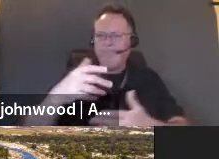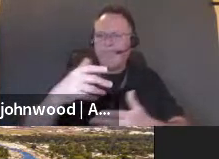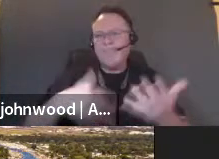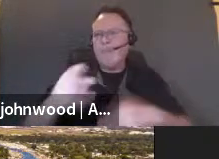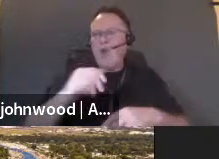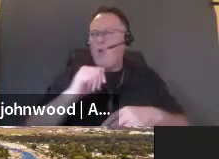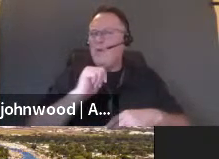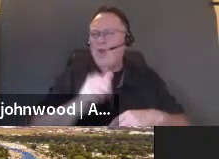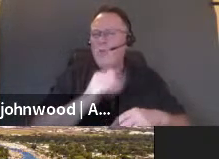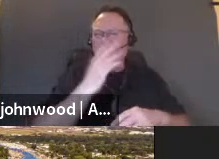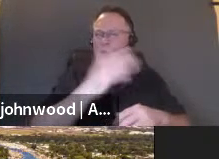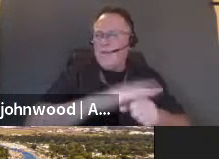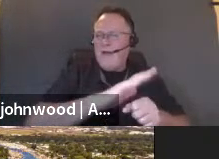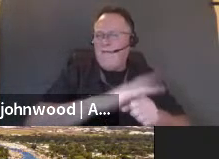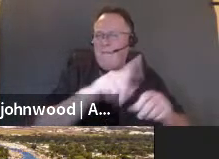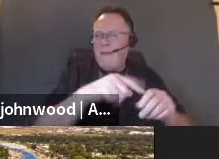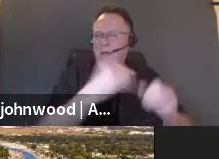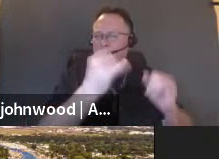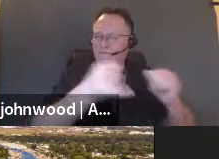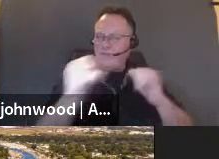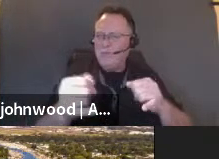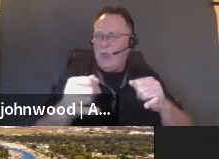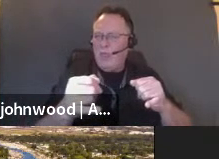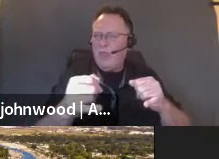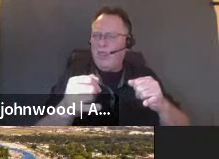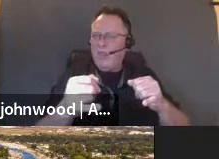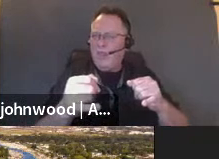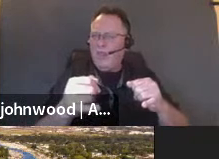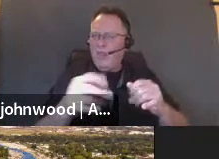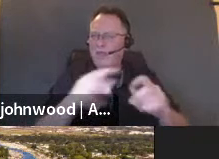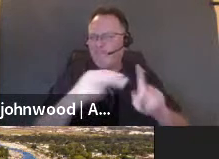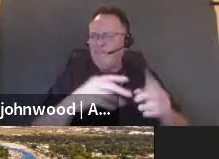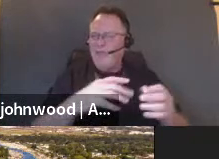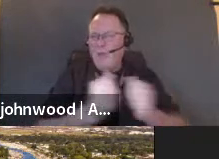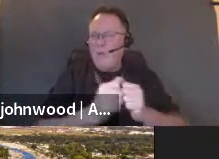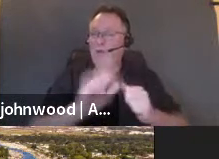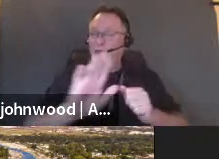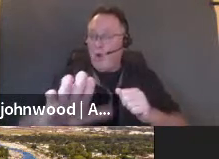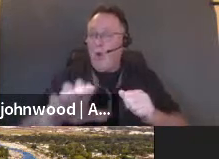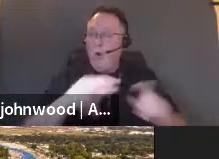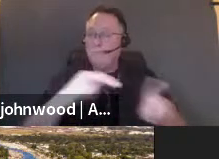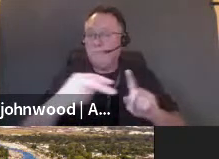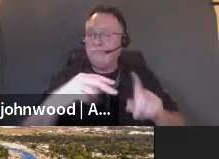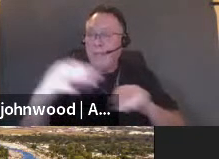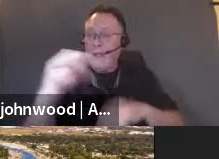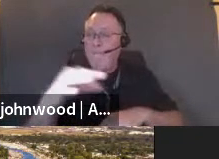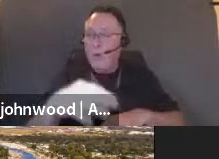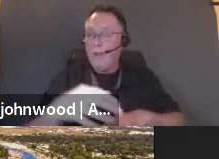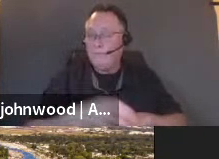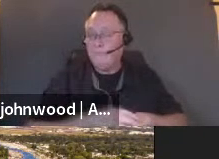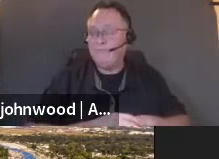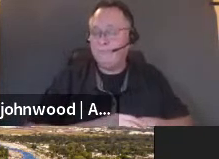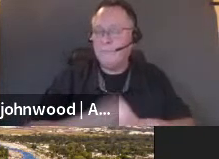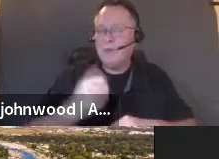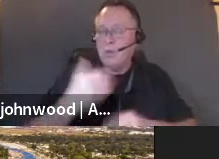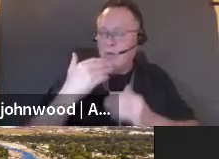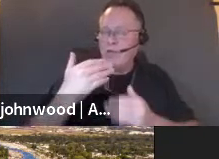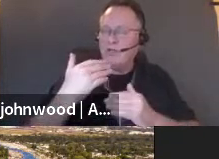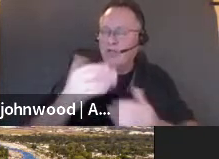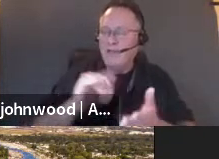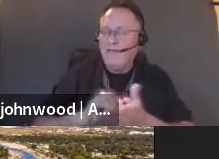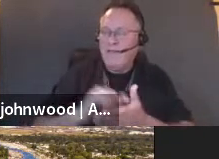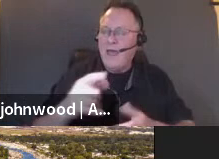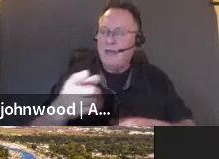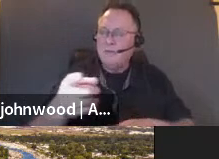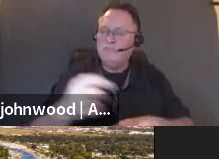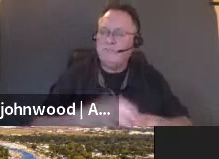and consultants as we would with your input. So we appreciate in advance for the way that you can contribute to